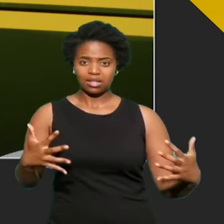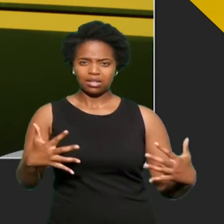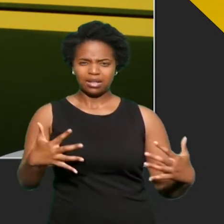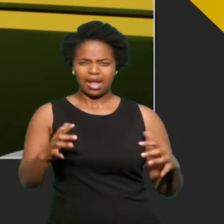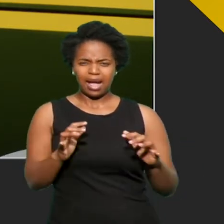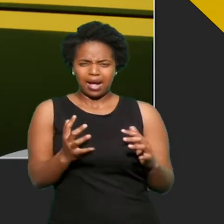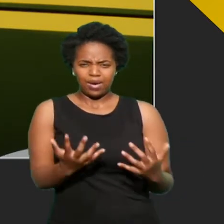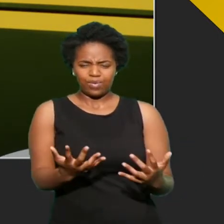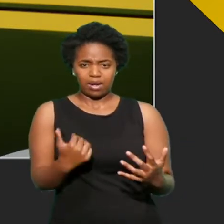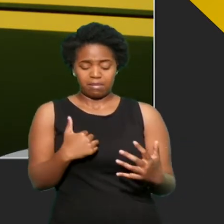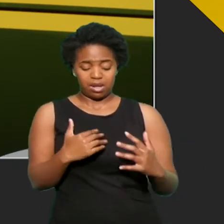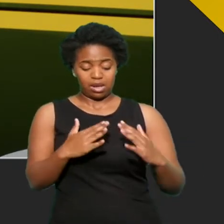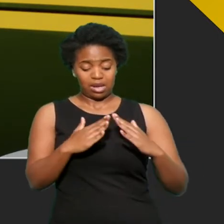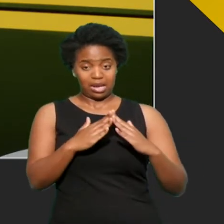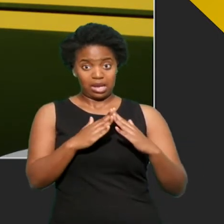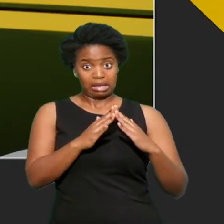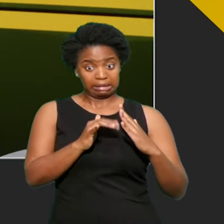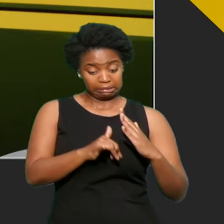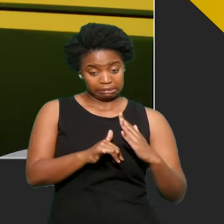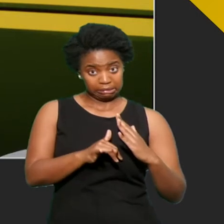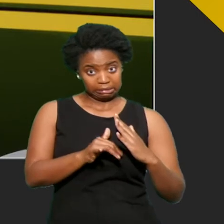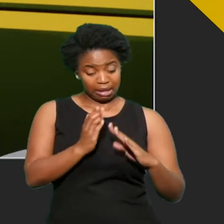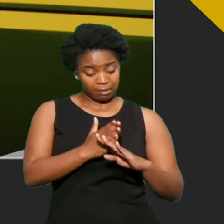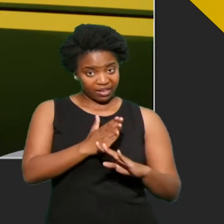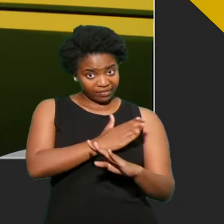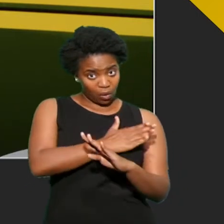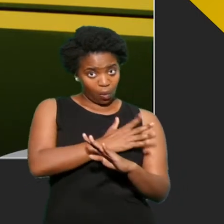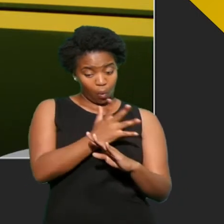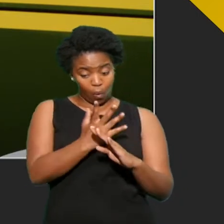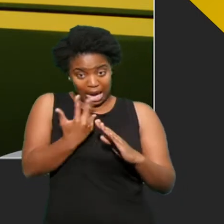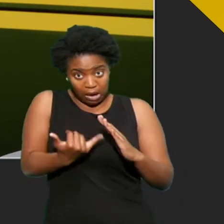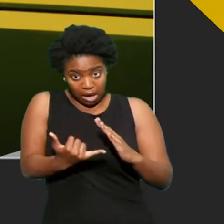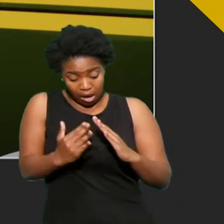already during lockdown or was before lockdown uqalile kulo musho ubhuti lo ozwana naye?